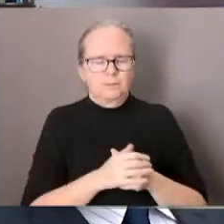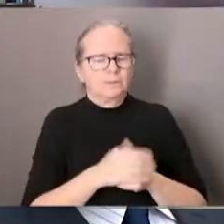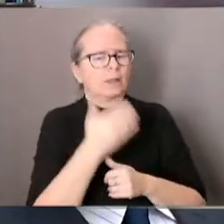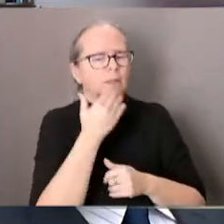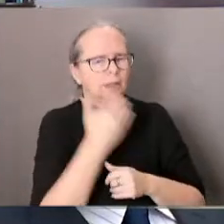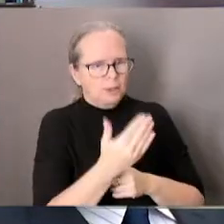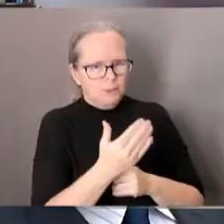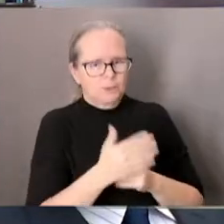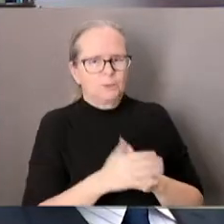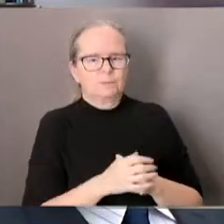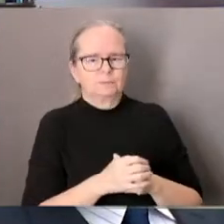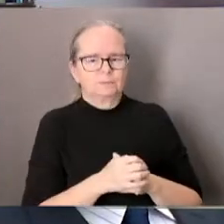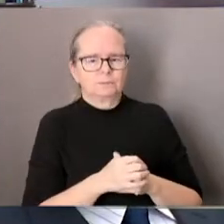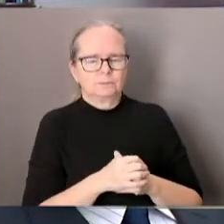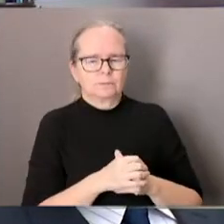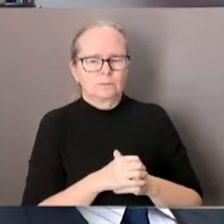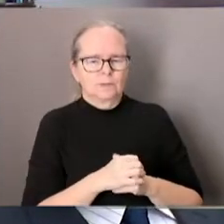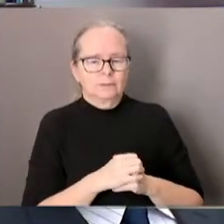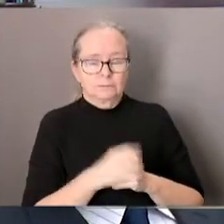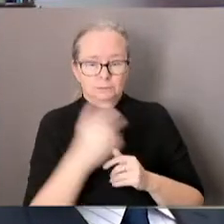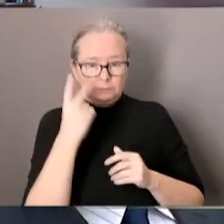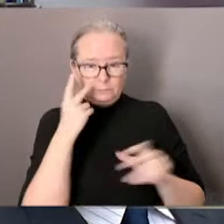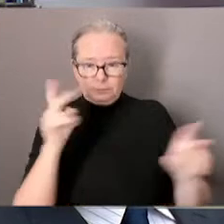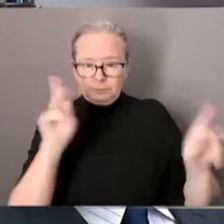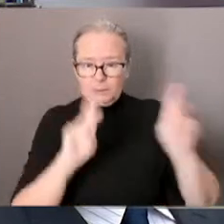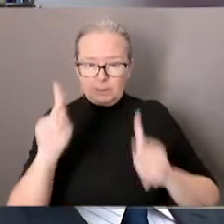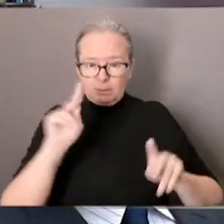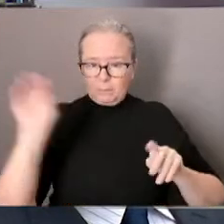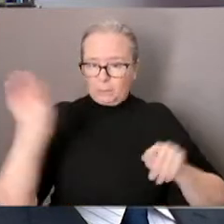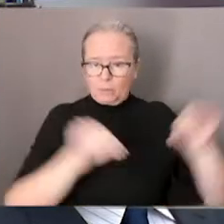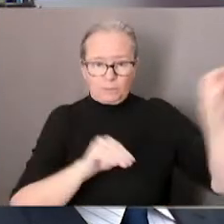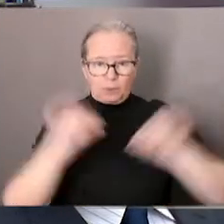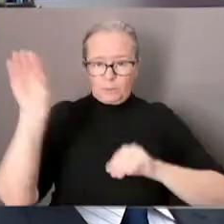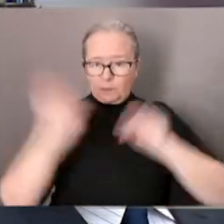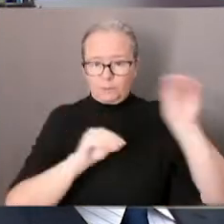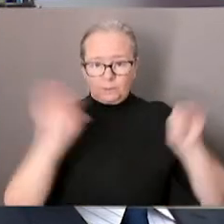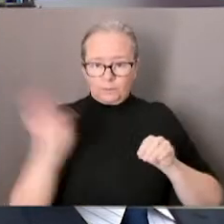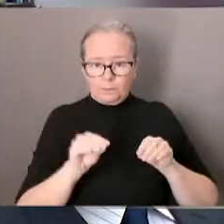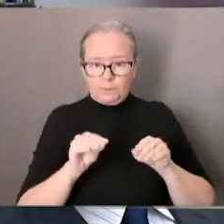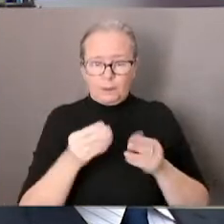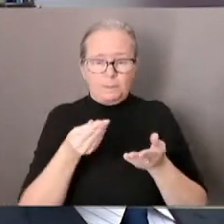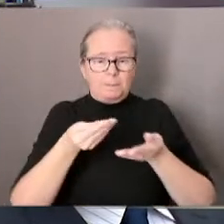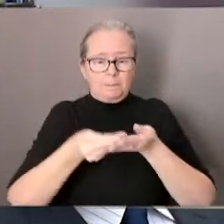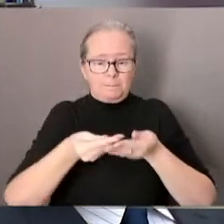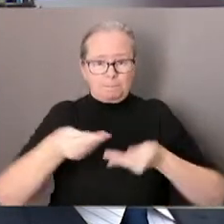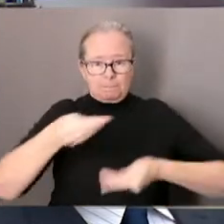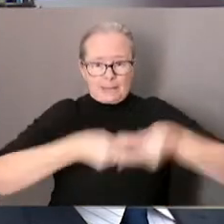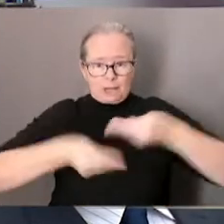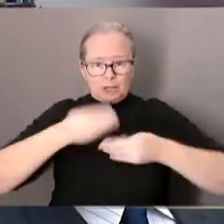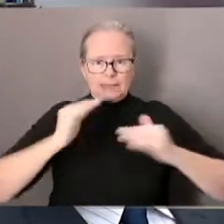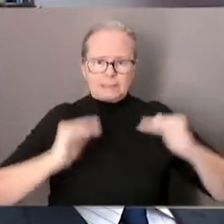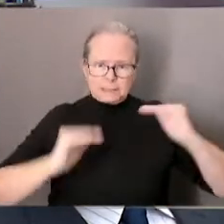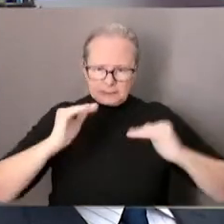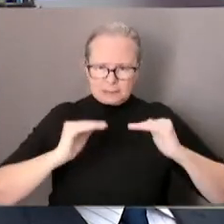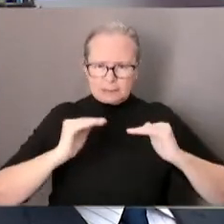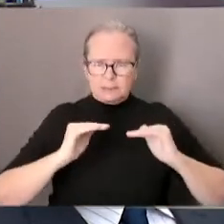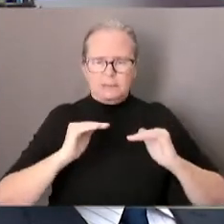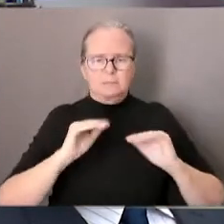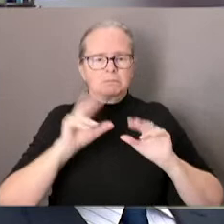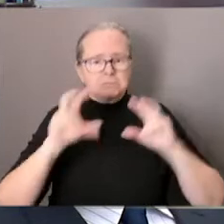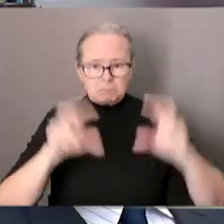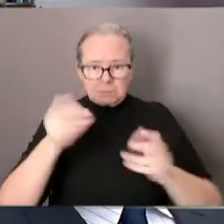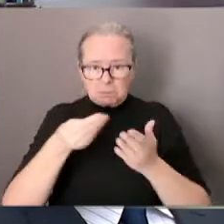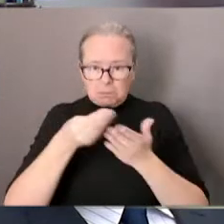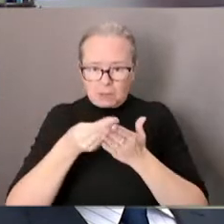a balanced budget skyrocketing levels of venture capital investment is all great news for Alberta it means our province is a magnet for our